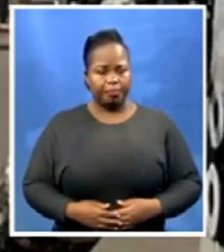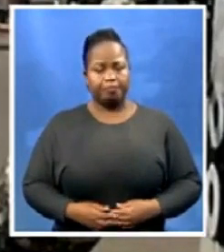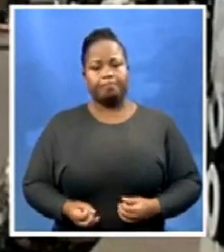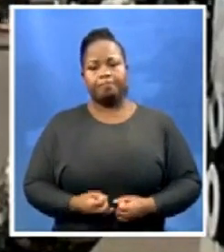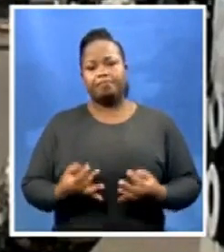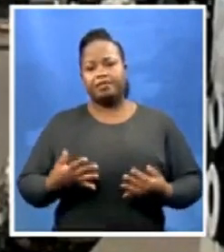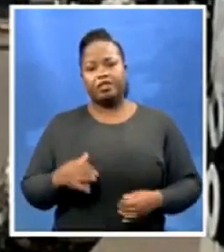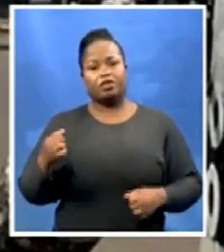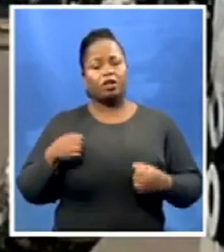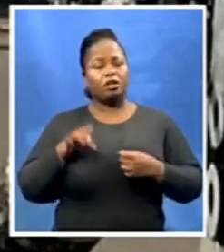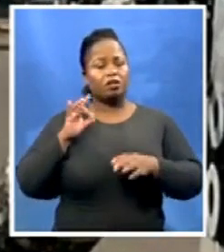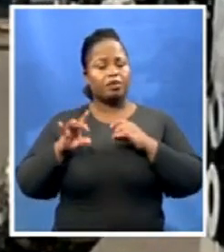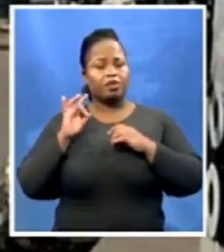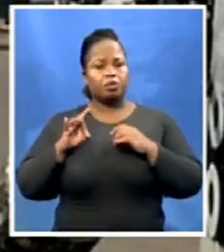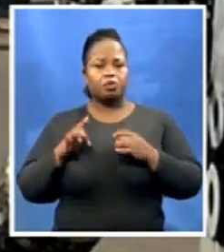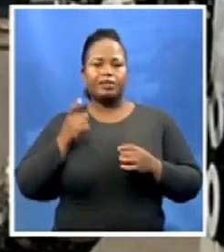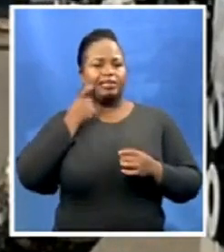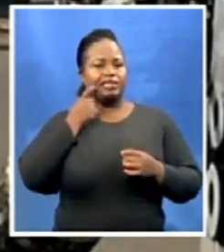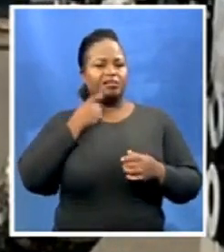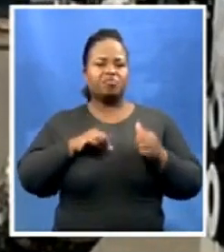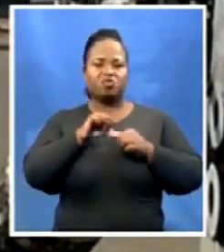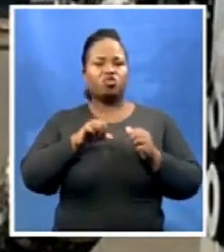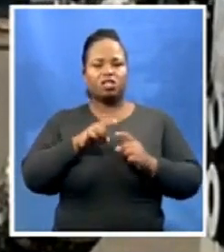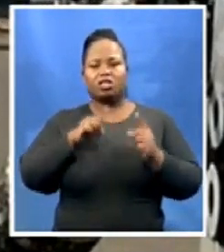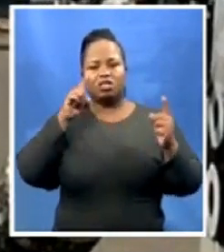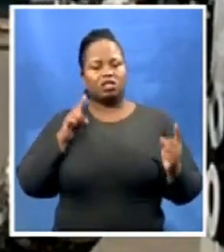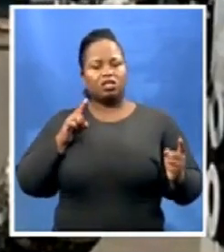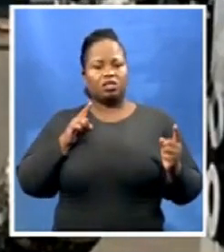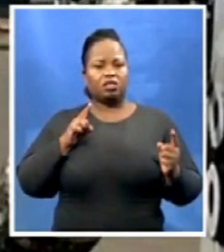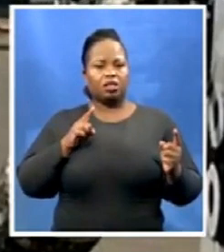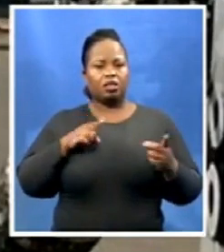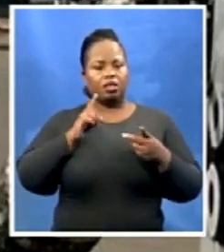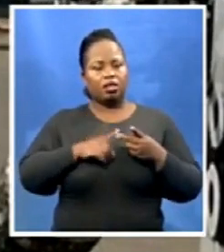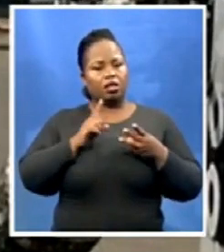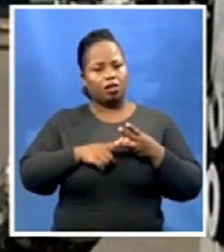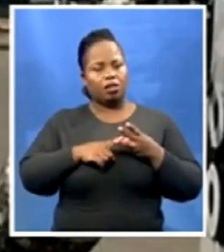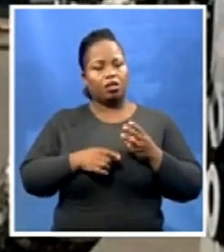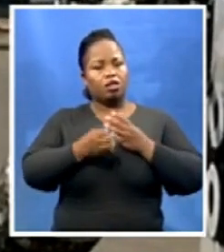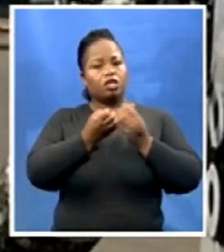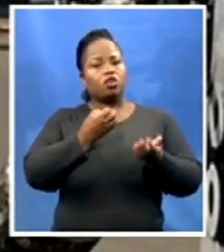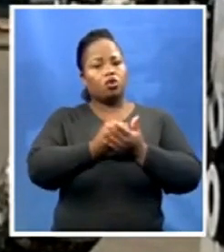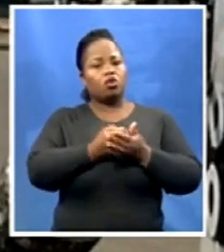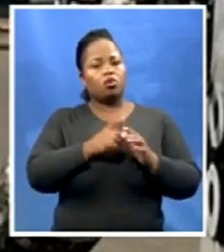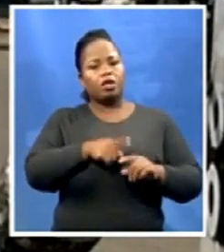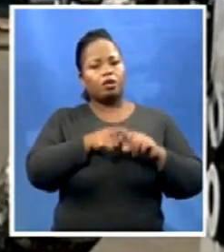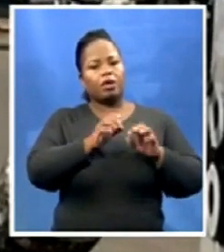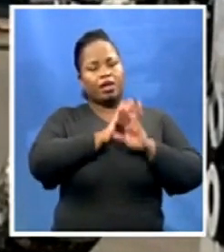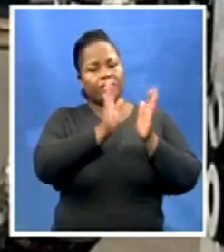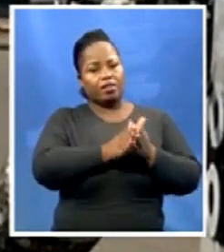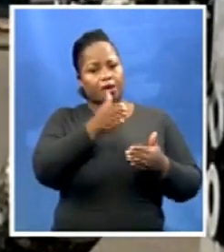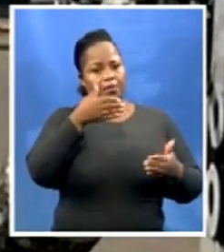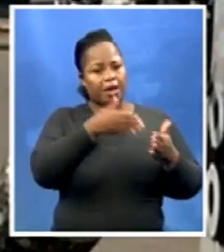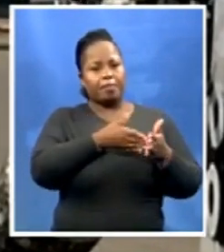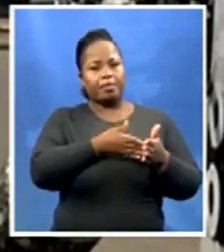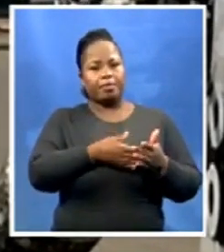social distancing and locking down economies completely. But for African countries which depend on informal